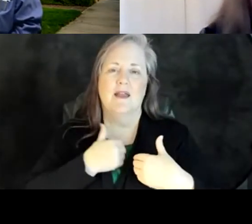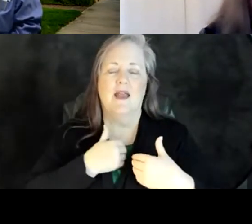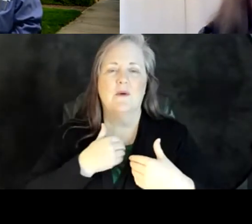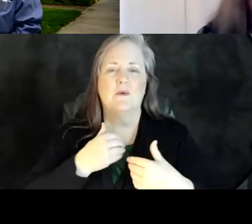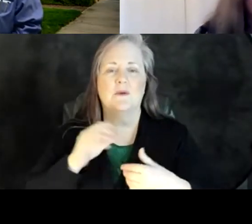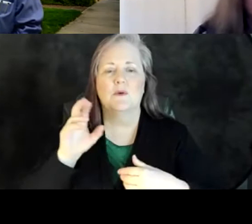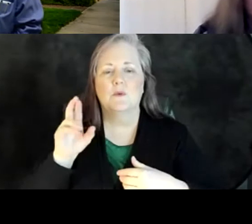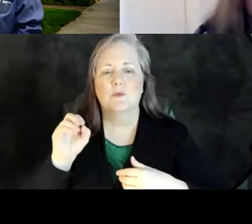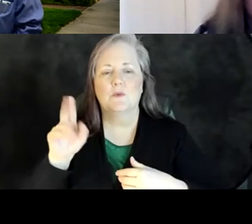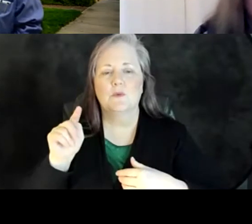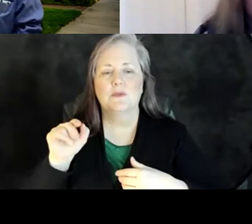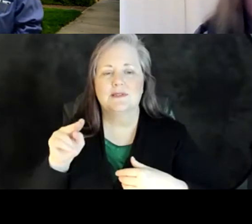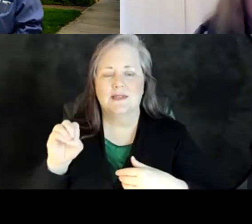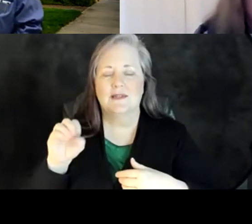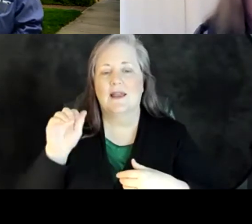asymptomatic testing at